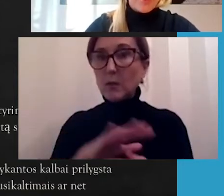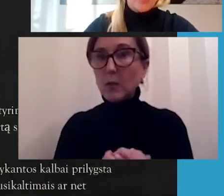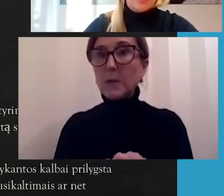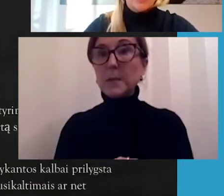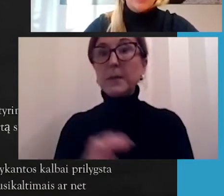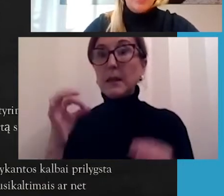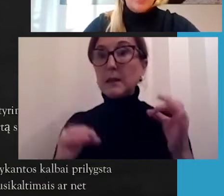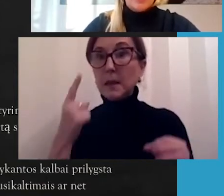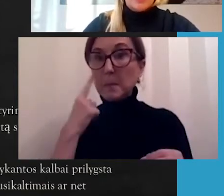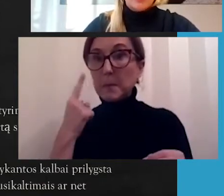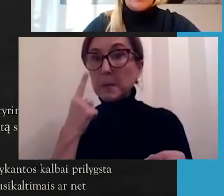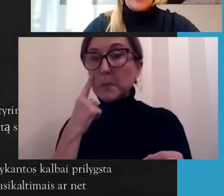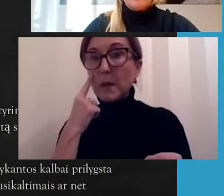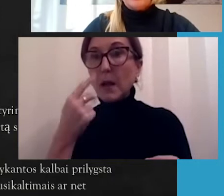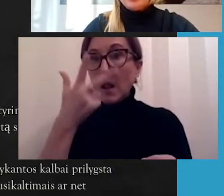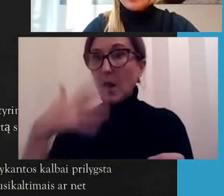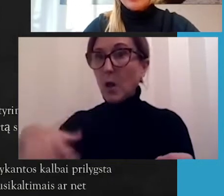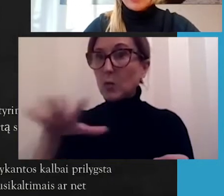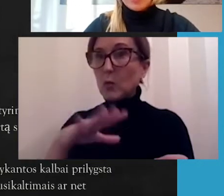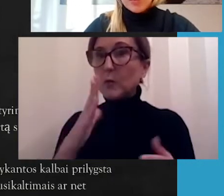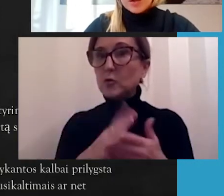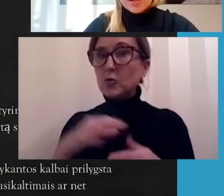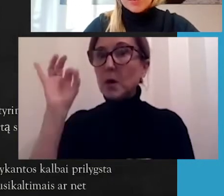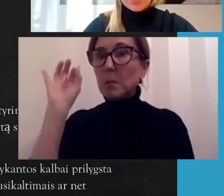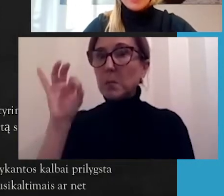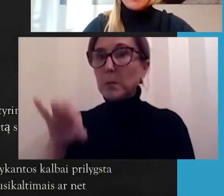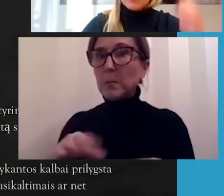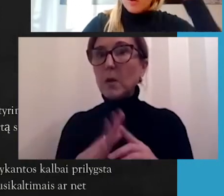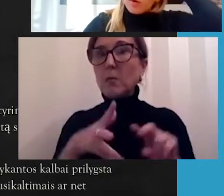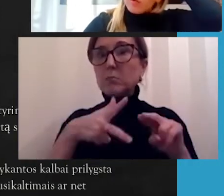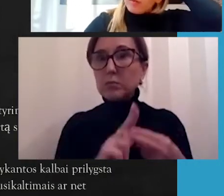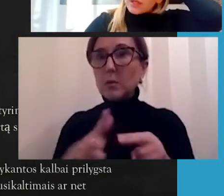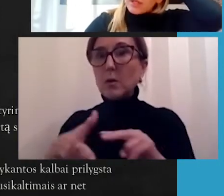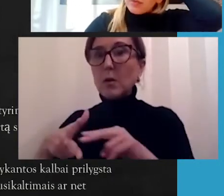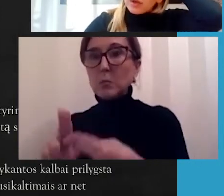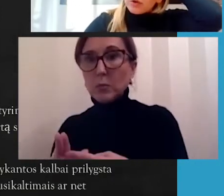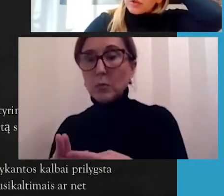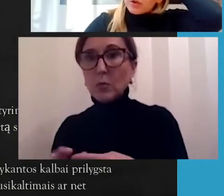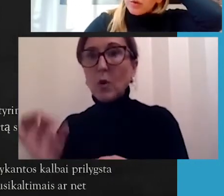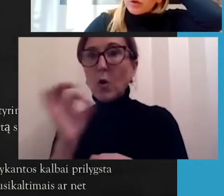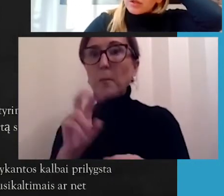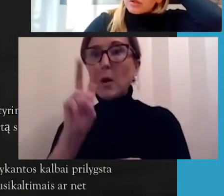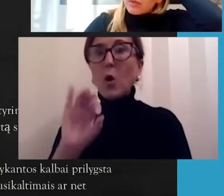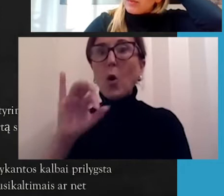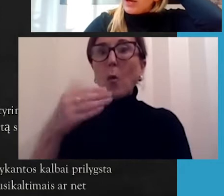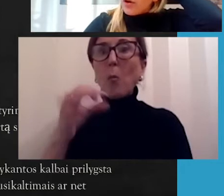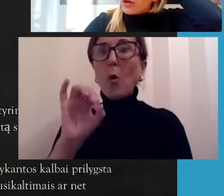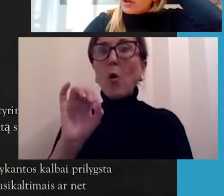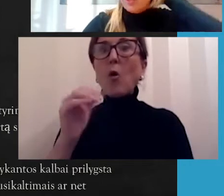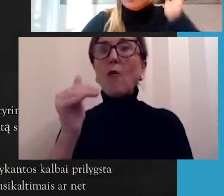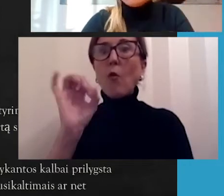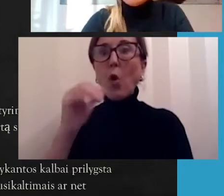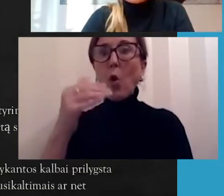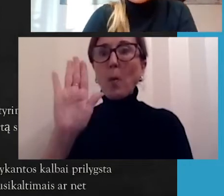analyzed certain procedural issues, and it was noted that in Lithuania, the